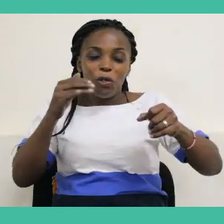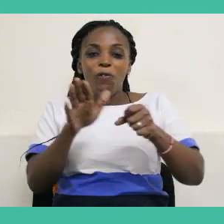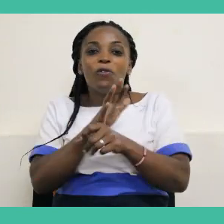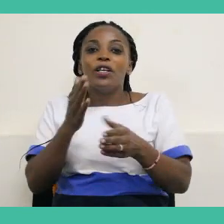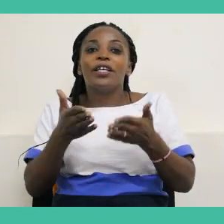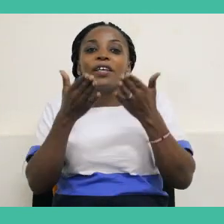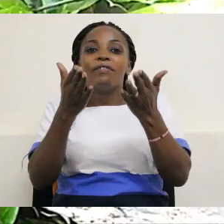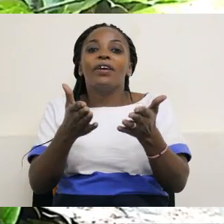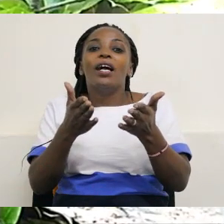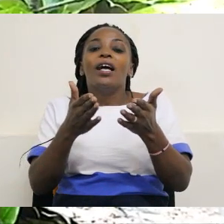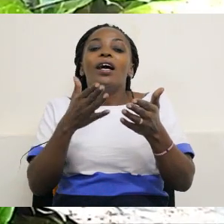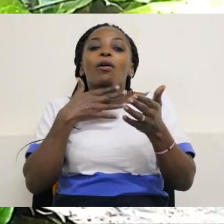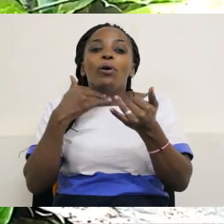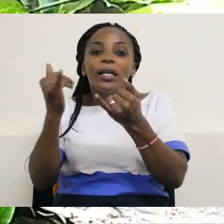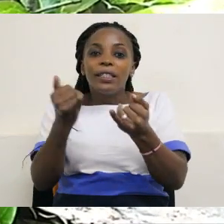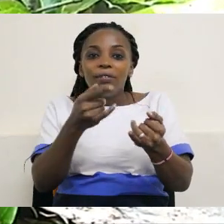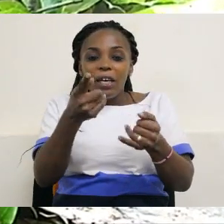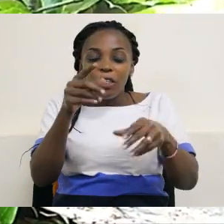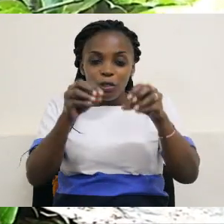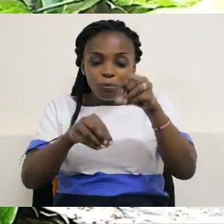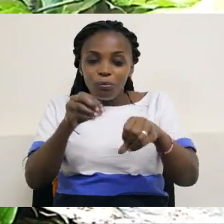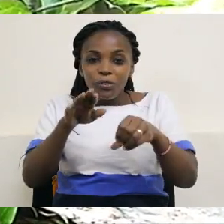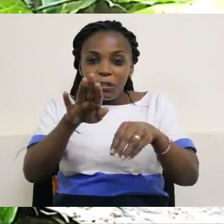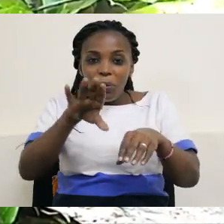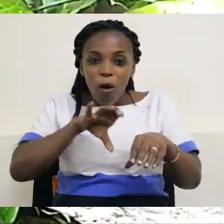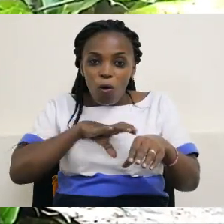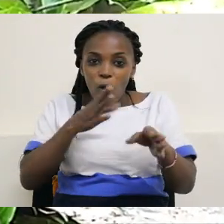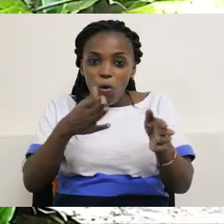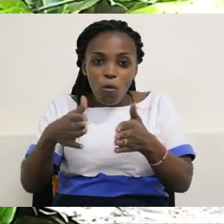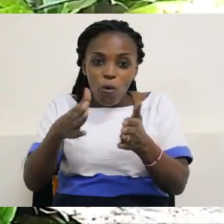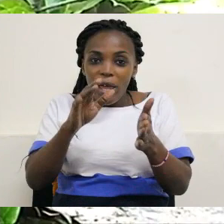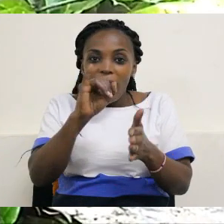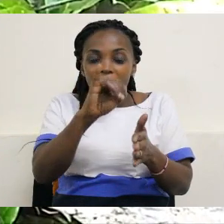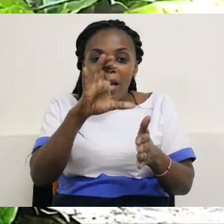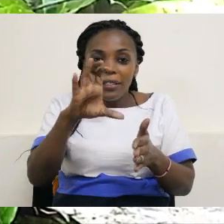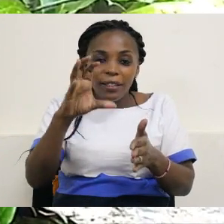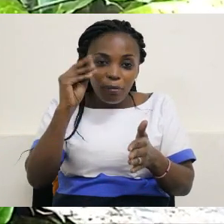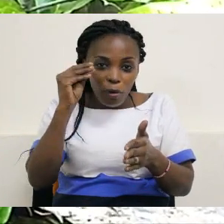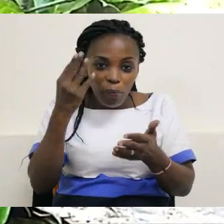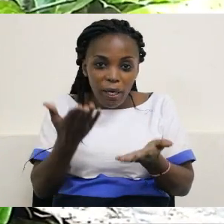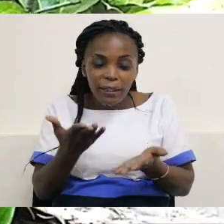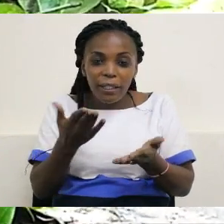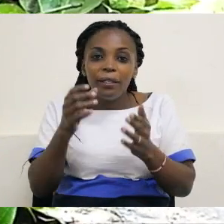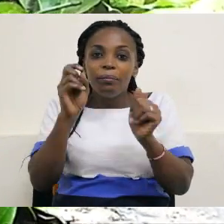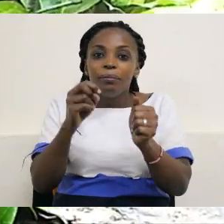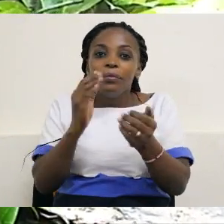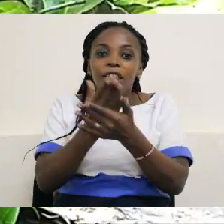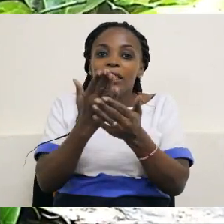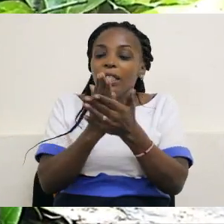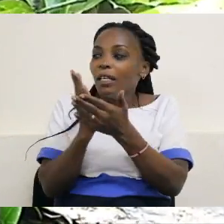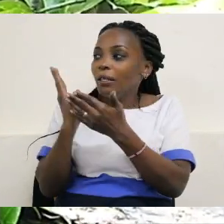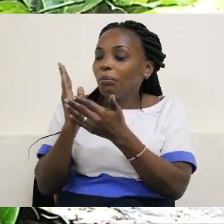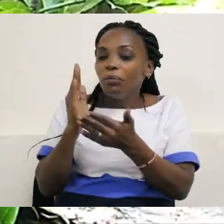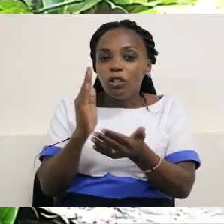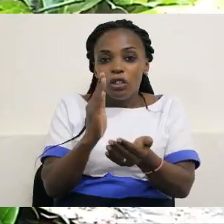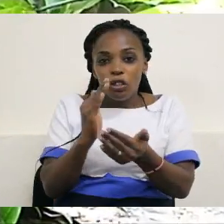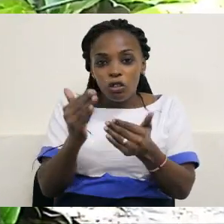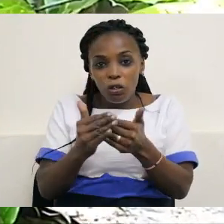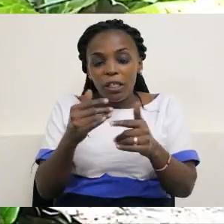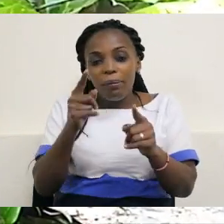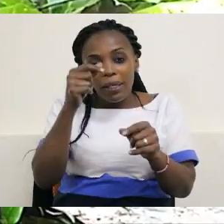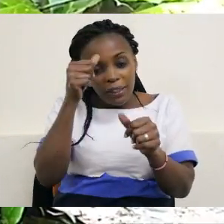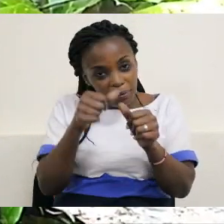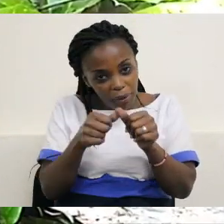like to invite you to give. The ways that you can give here at ICC Mombasa will be shared with you shortly. But